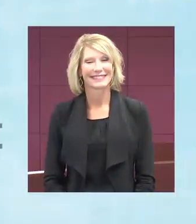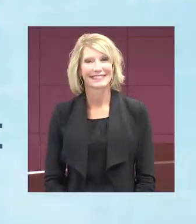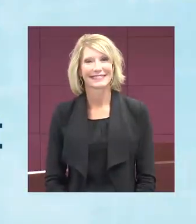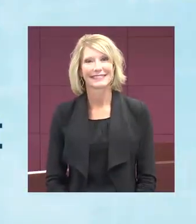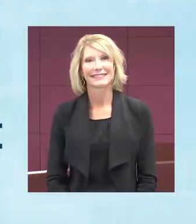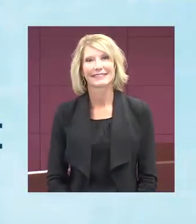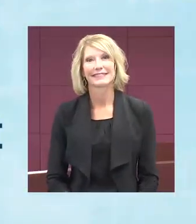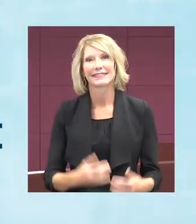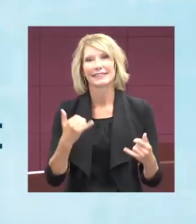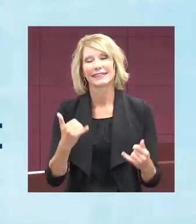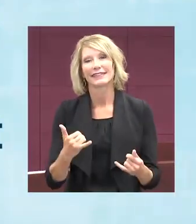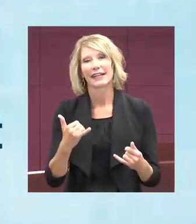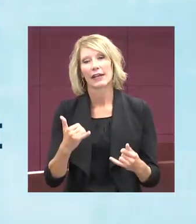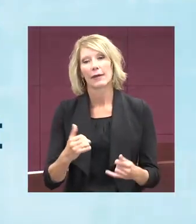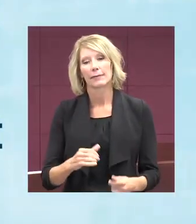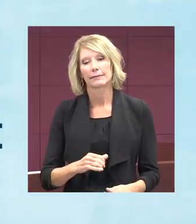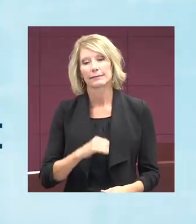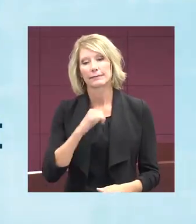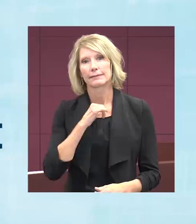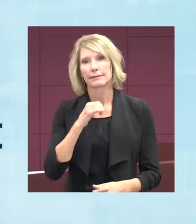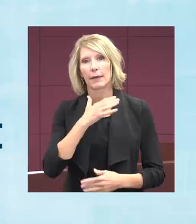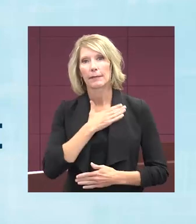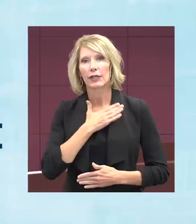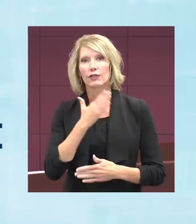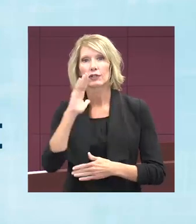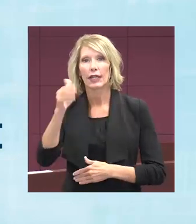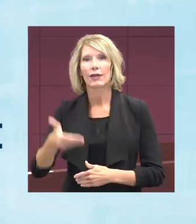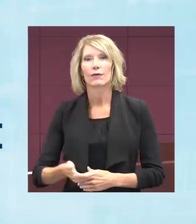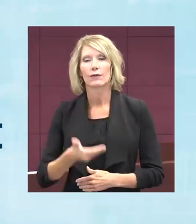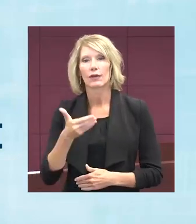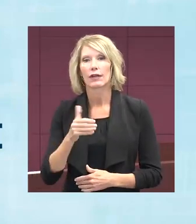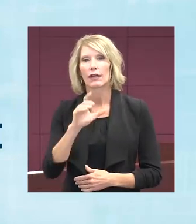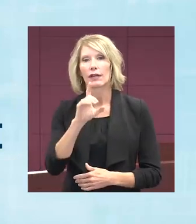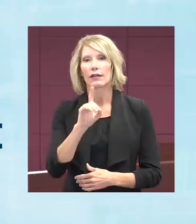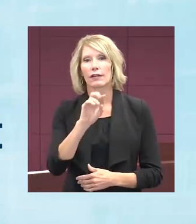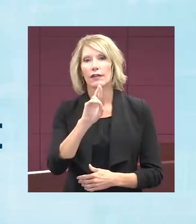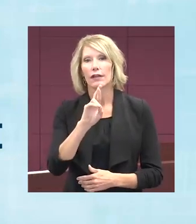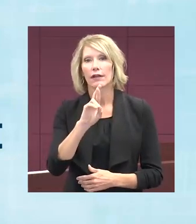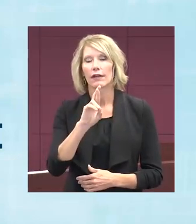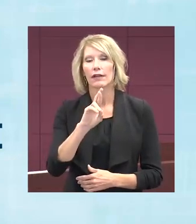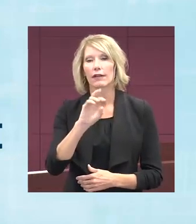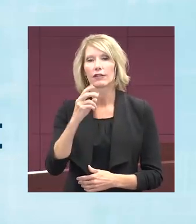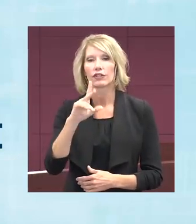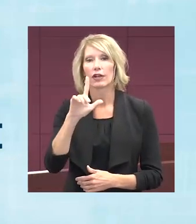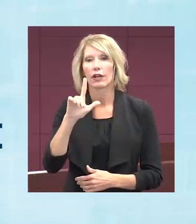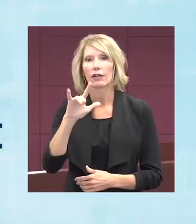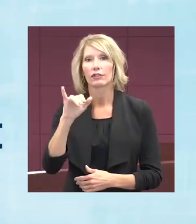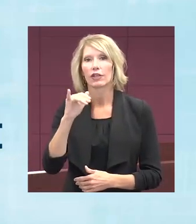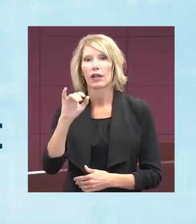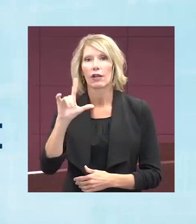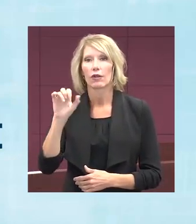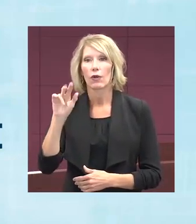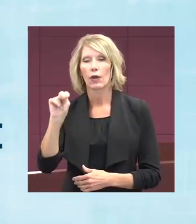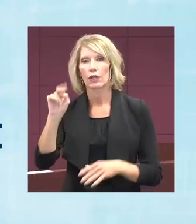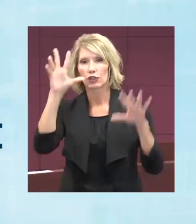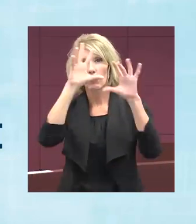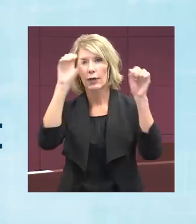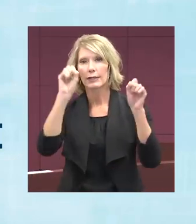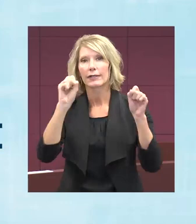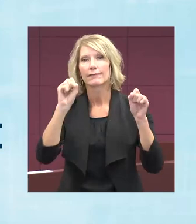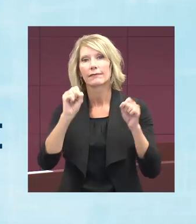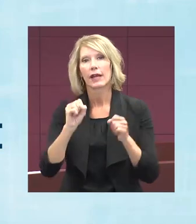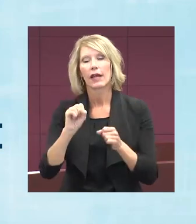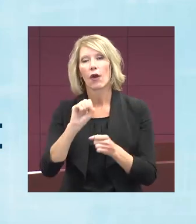Now it gives me the distinct pleasure to introduce Dr. Cheryl J. Logan, Superintendent of Omaha Public